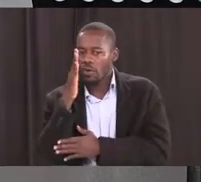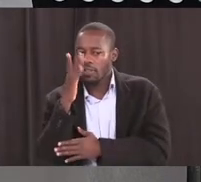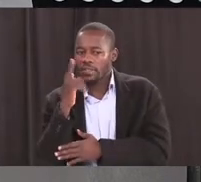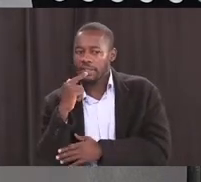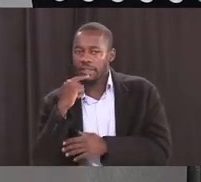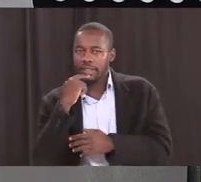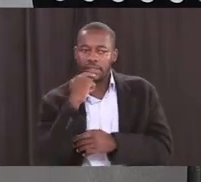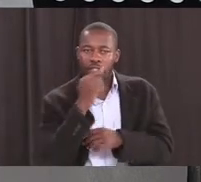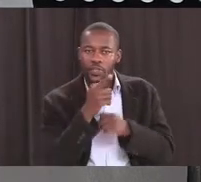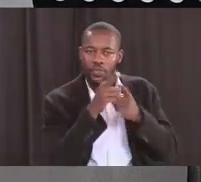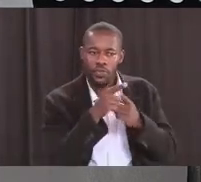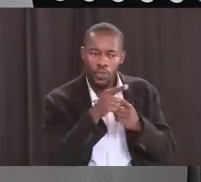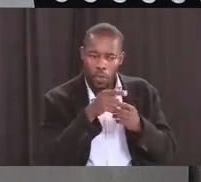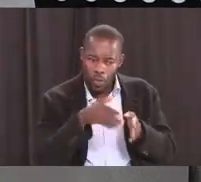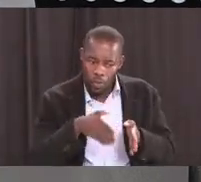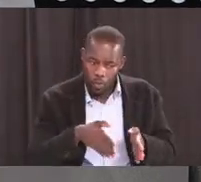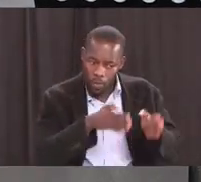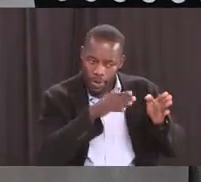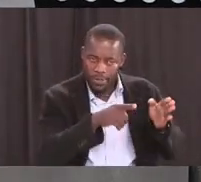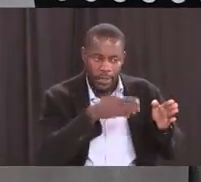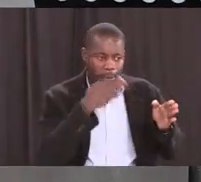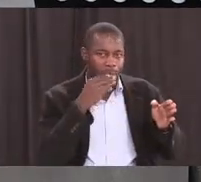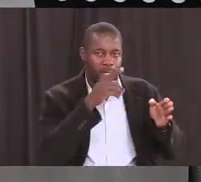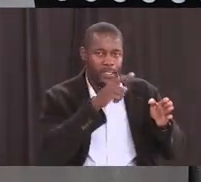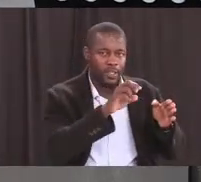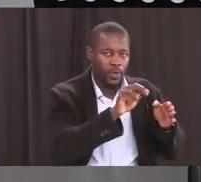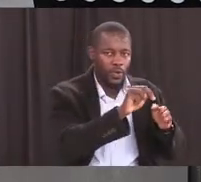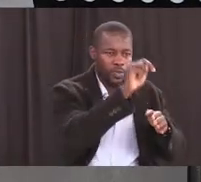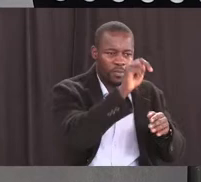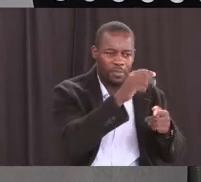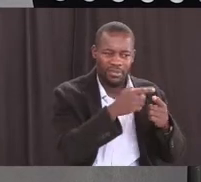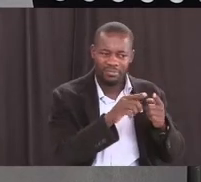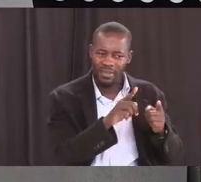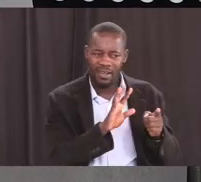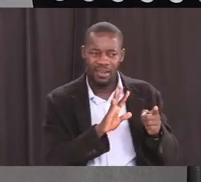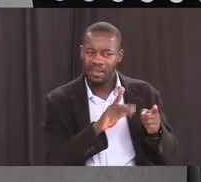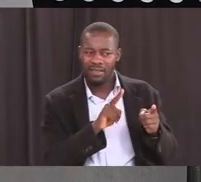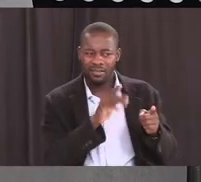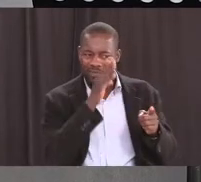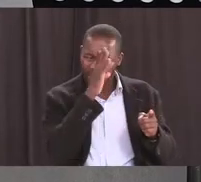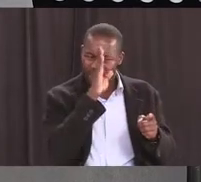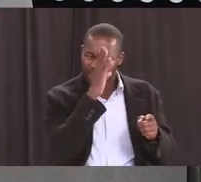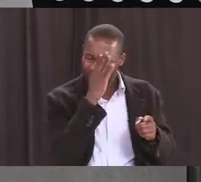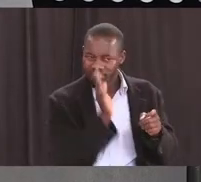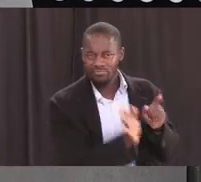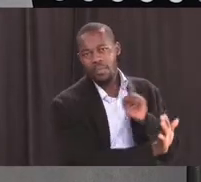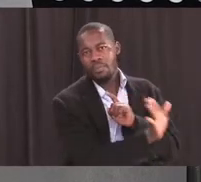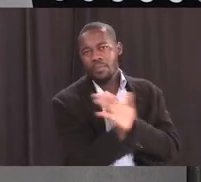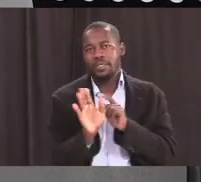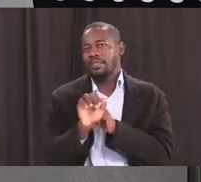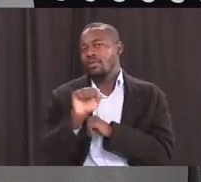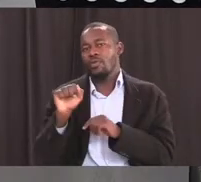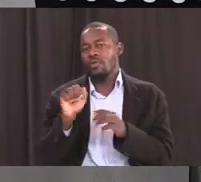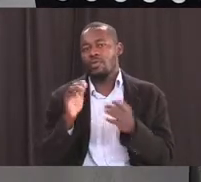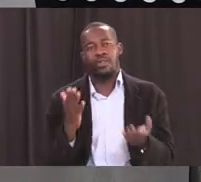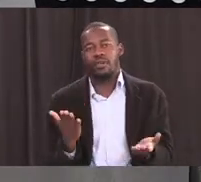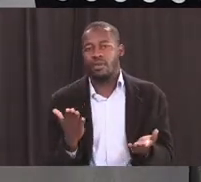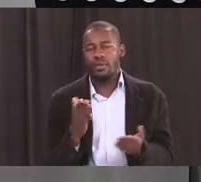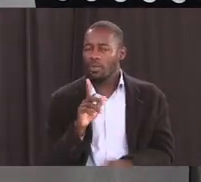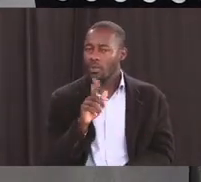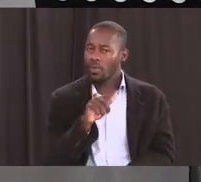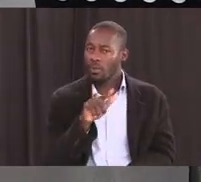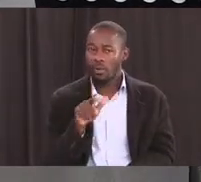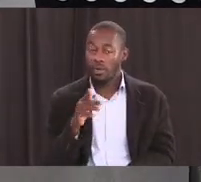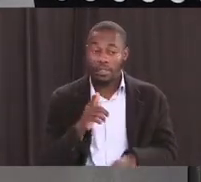let's turn around, go back to Antioch, where we know we can have ministry. You ever felt like that, just calling it